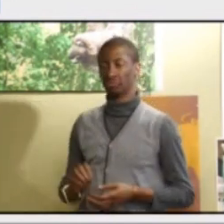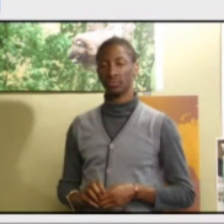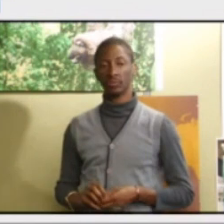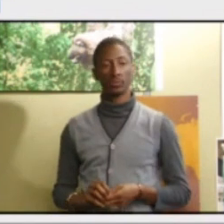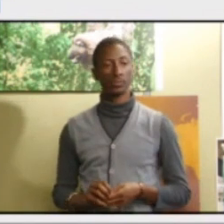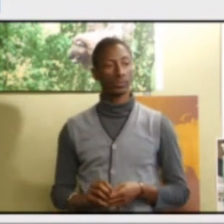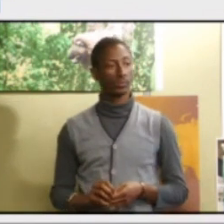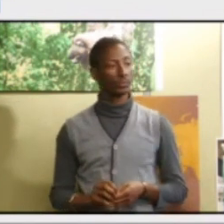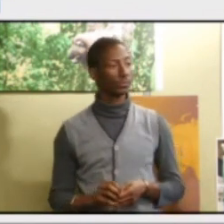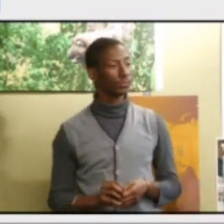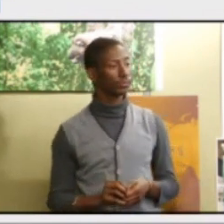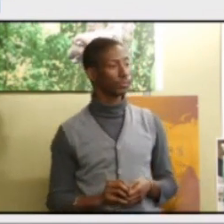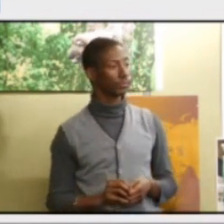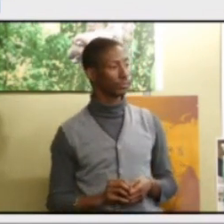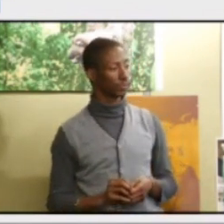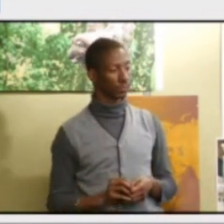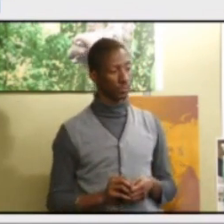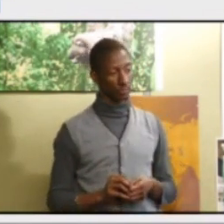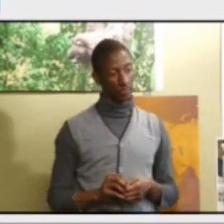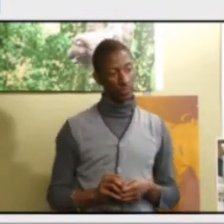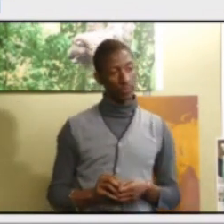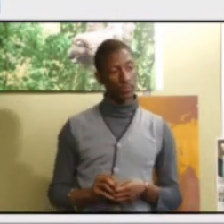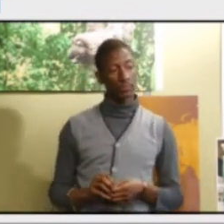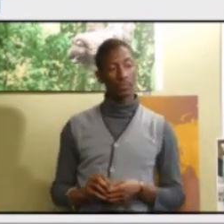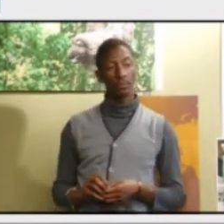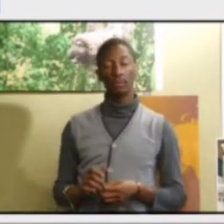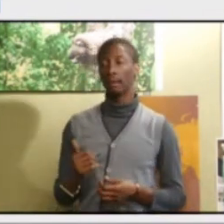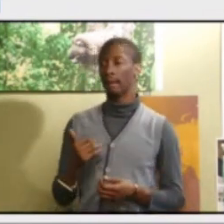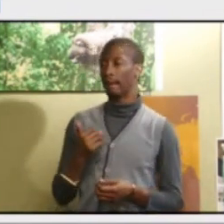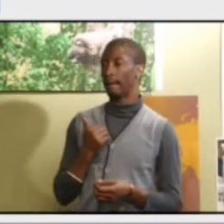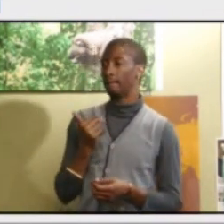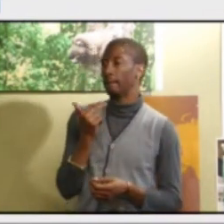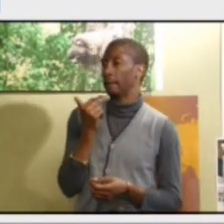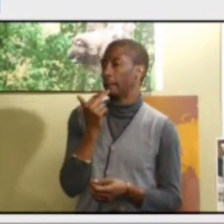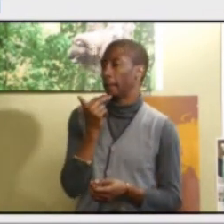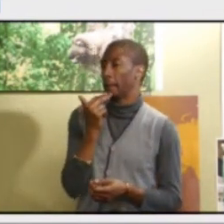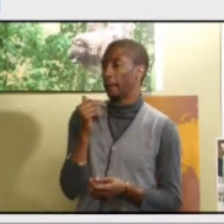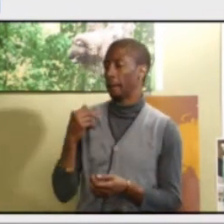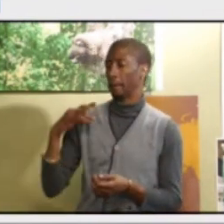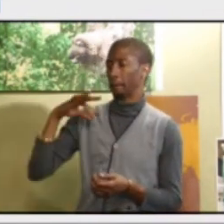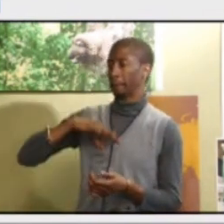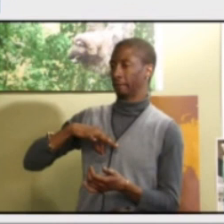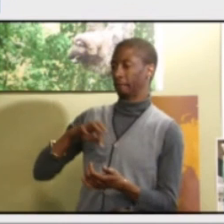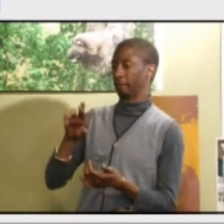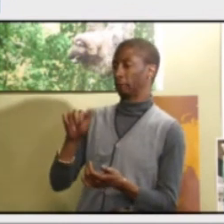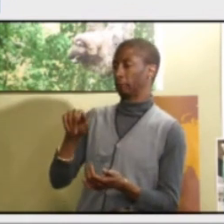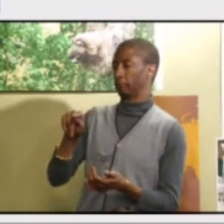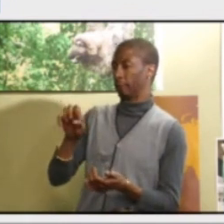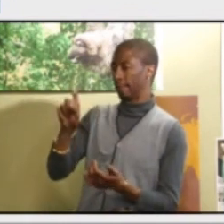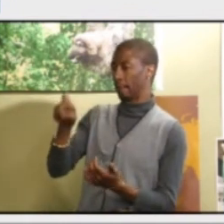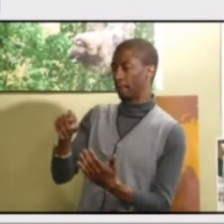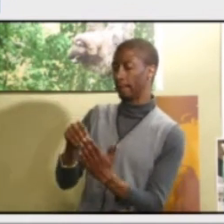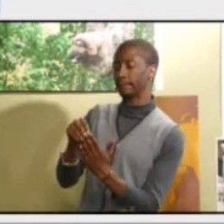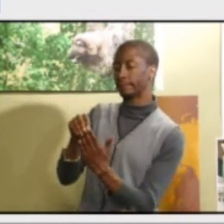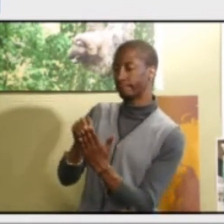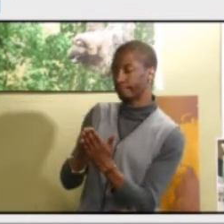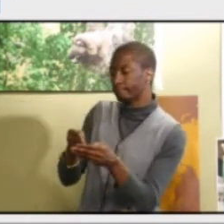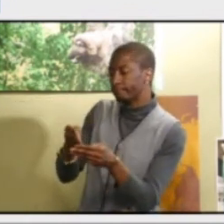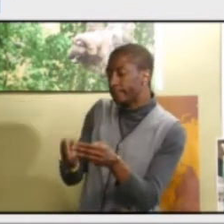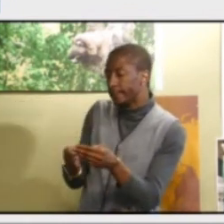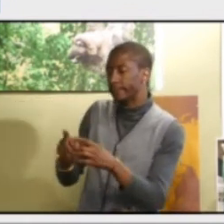There is a small benefit rate that has to be completed, you know, based on taxes